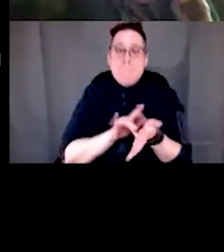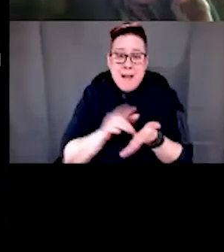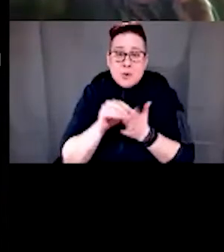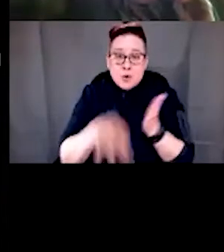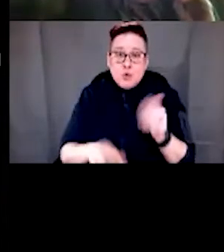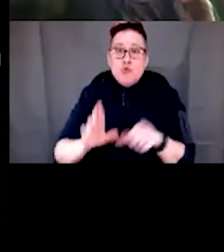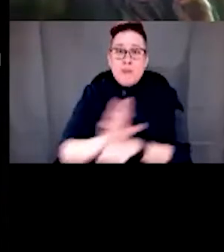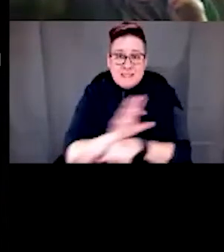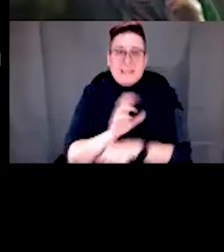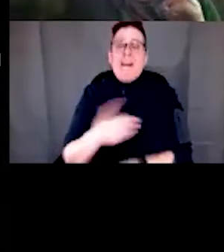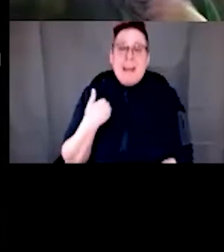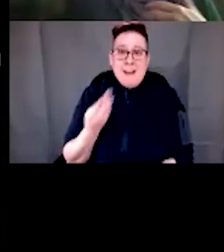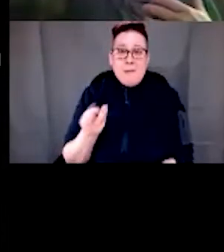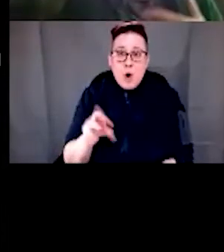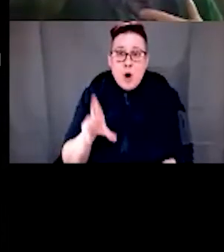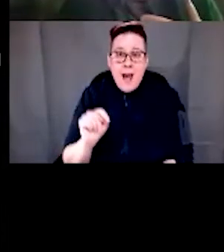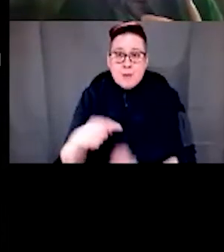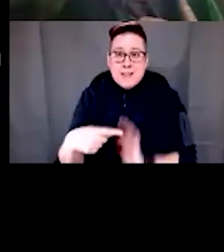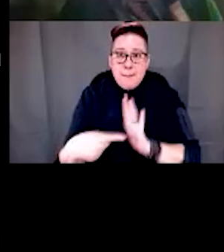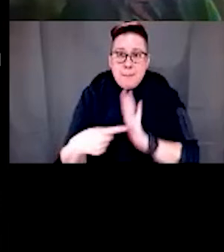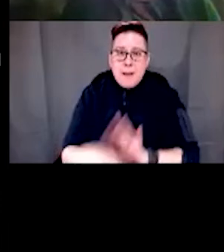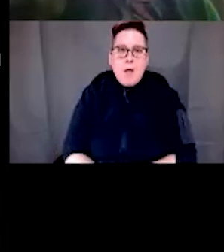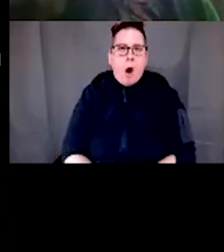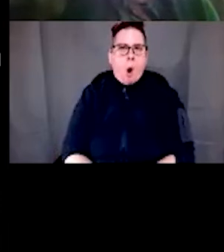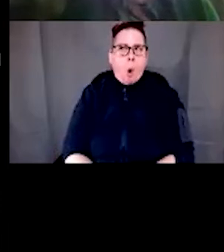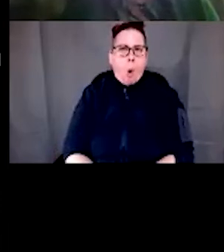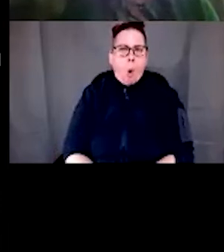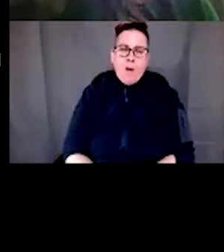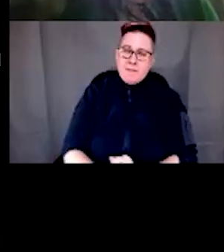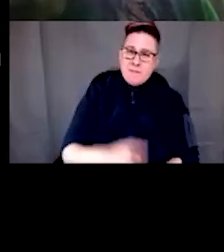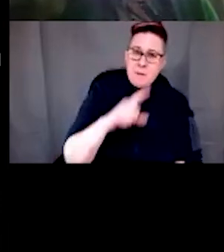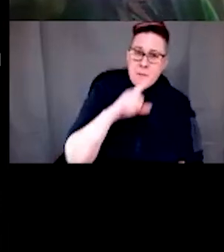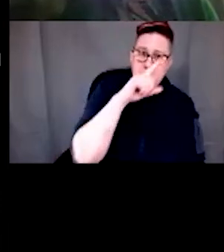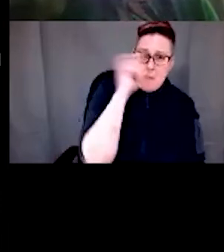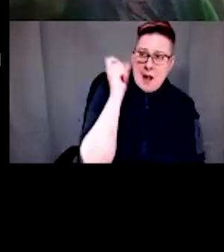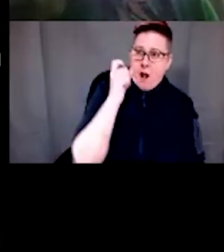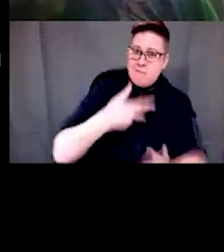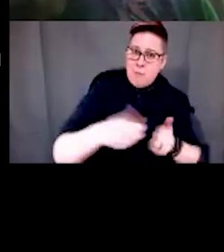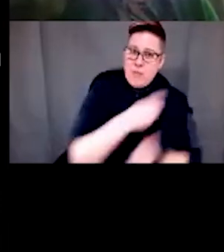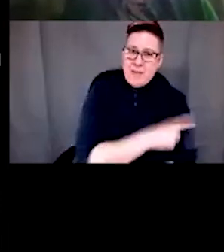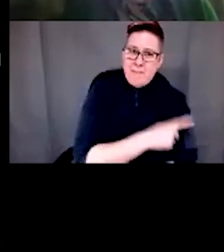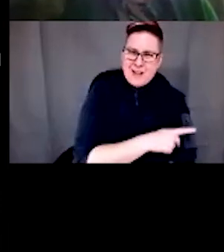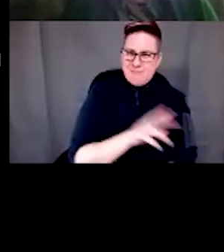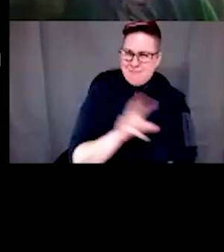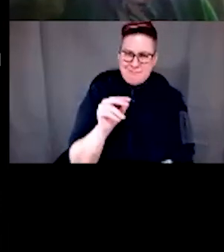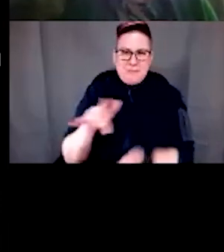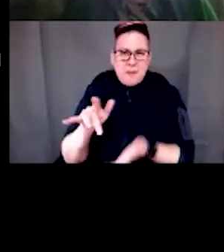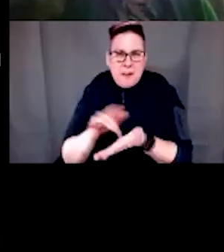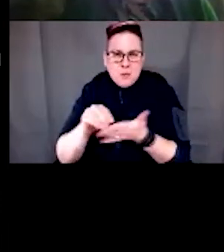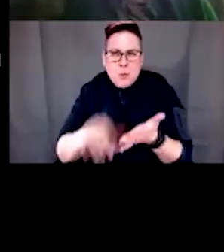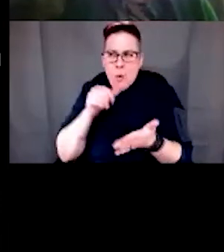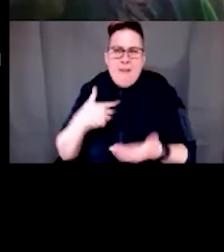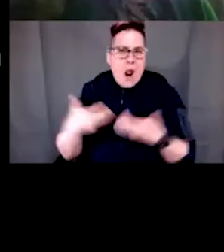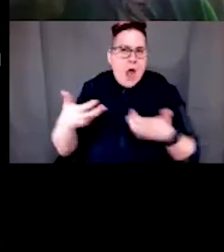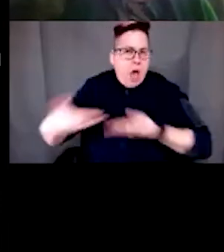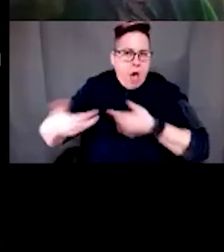and residents. So this can't be because of patient contact. Medical students haven't had that much yet. It's got